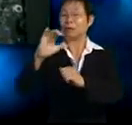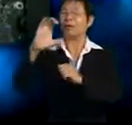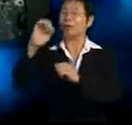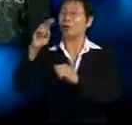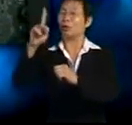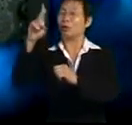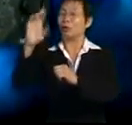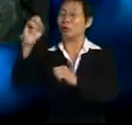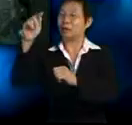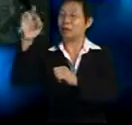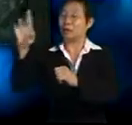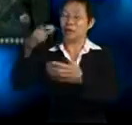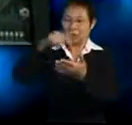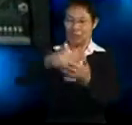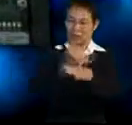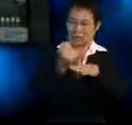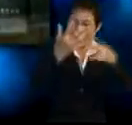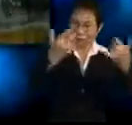the industry today.